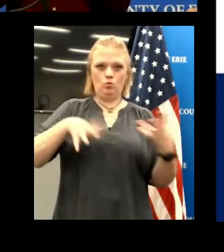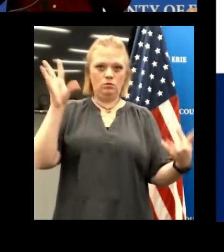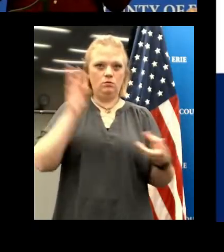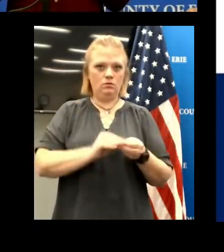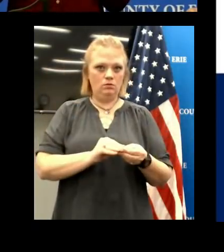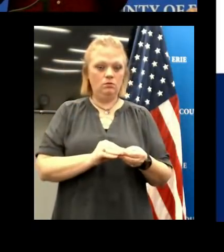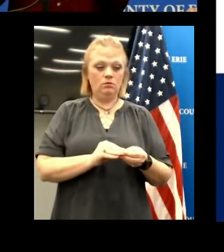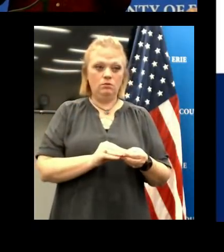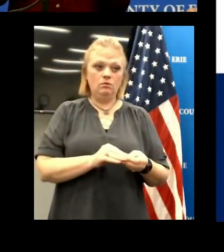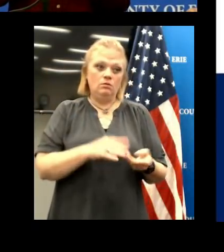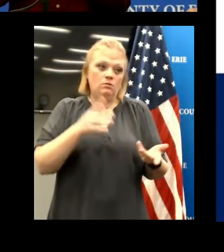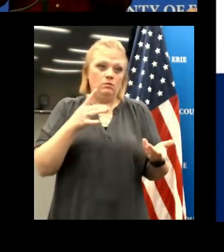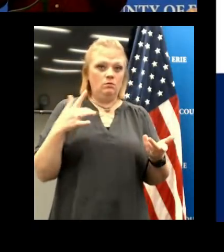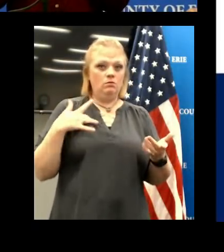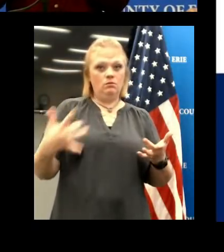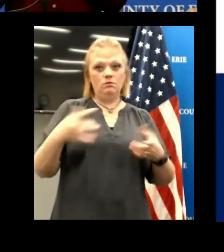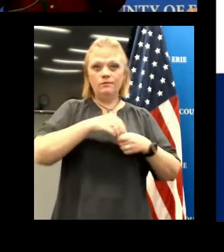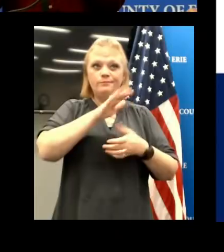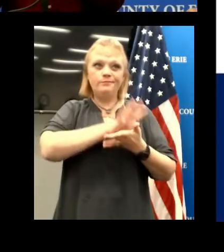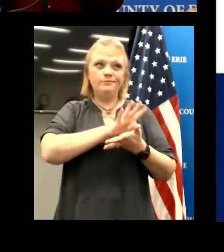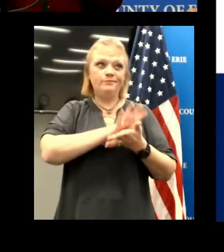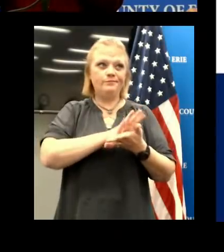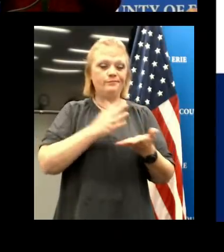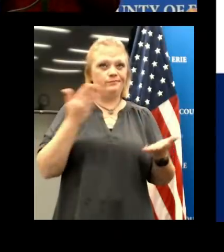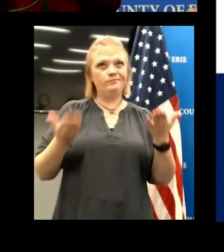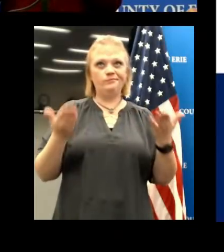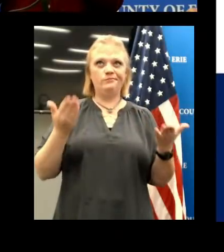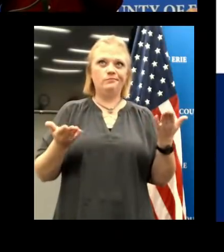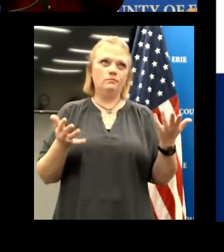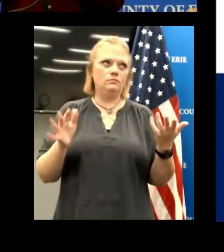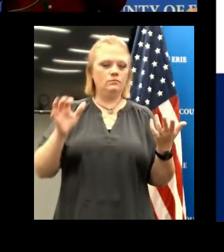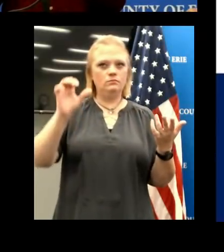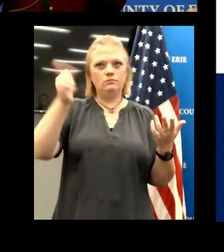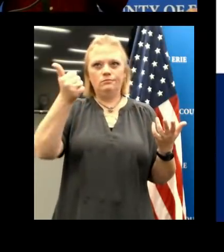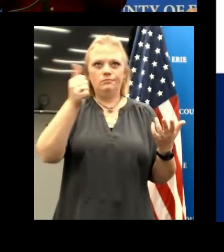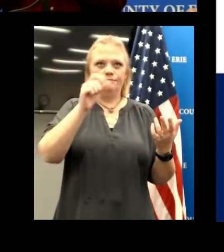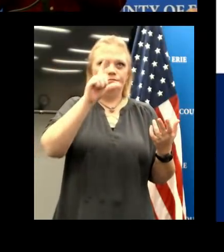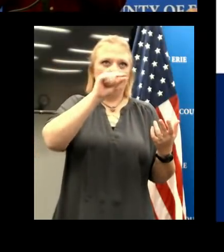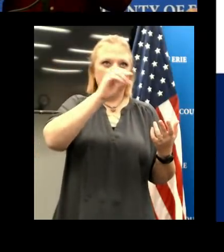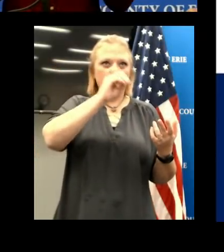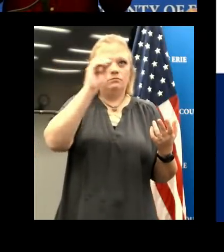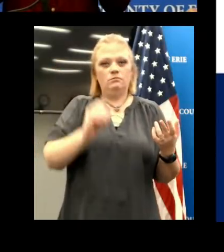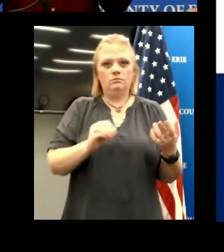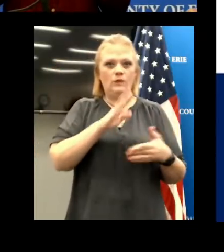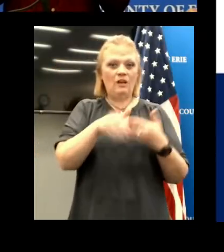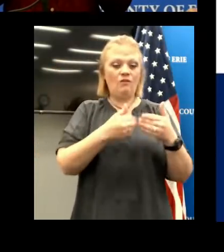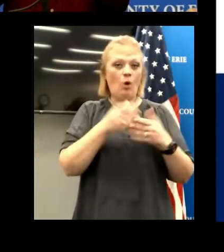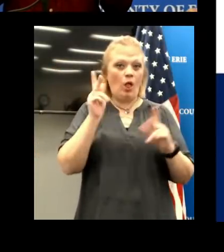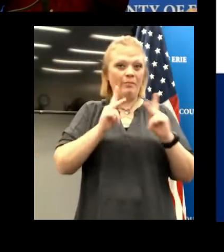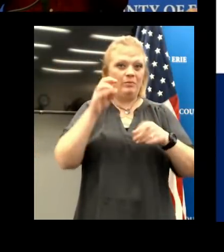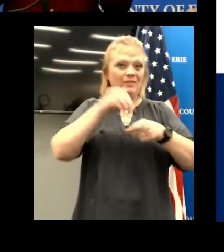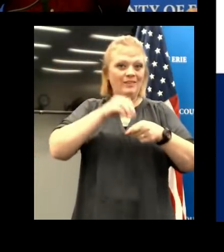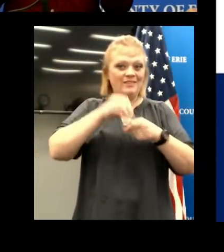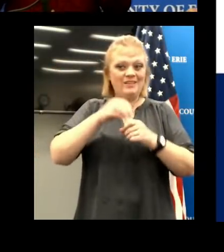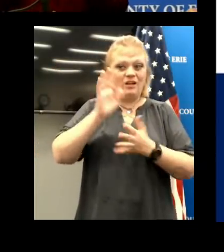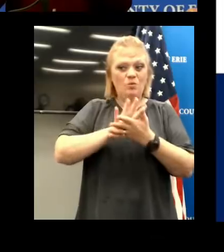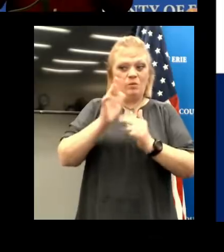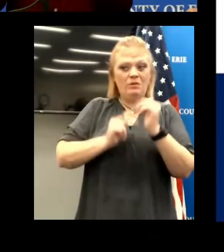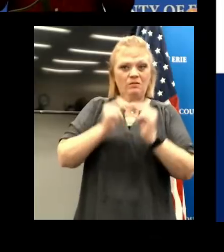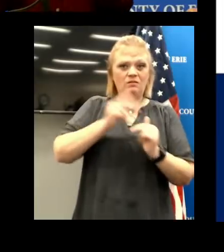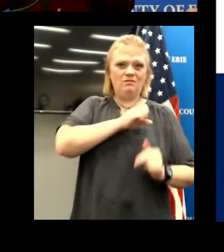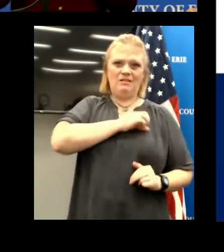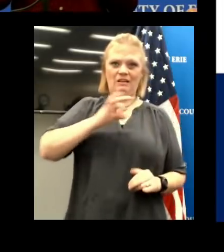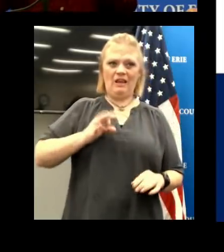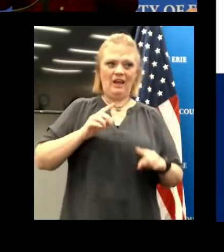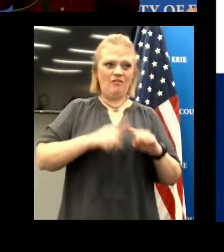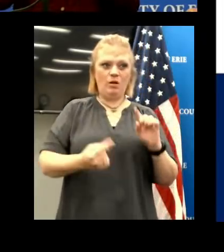because usually in schools, maybe 10 or 20% of all the people in a school are staff, but